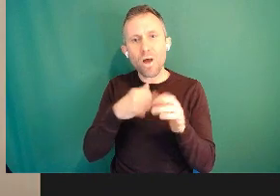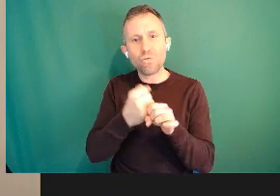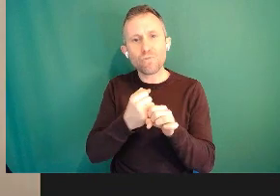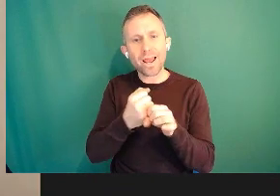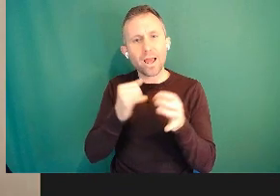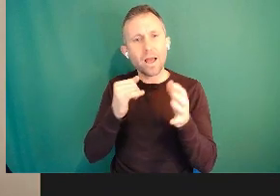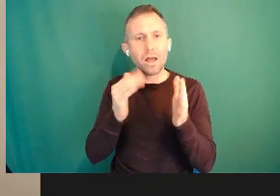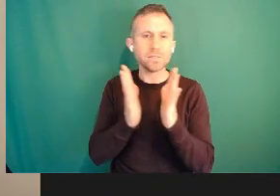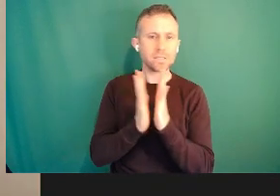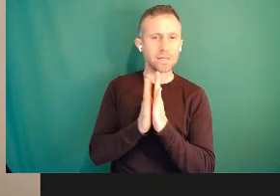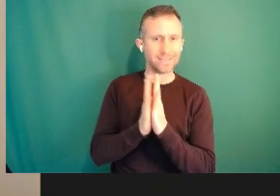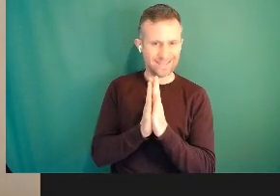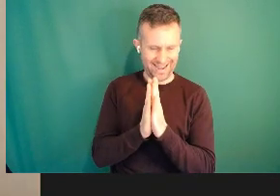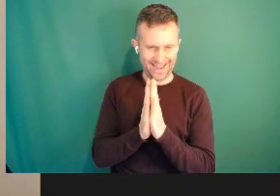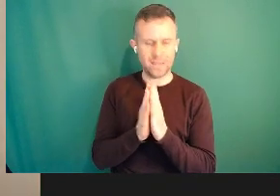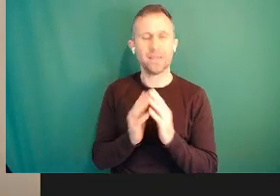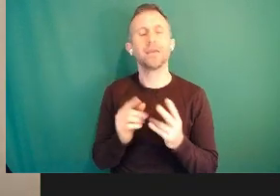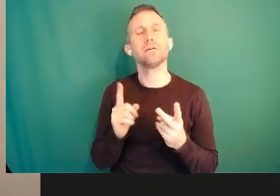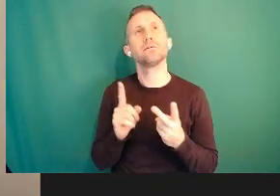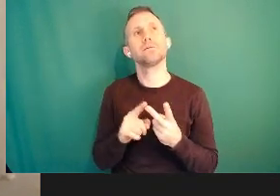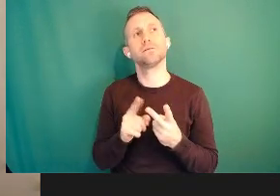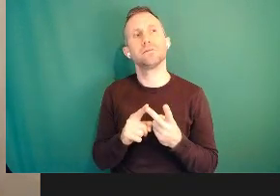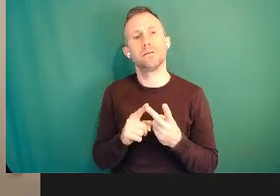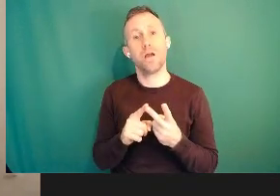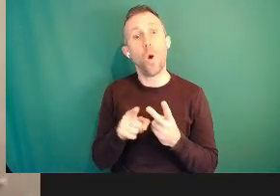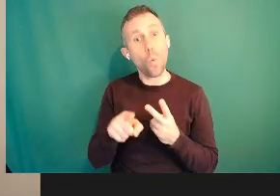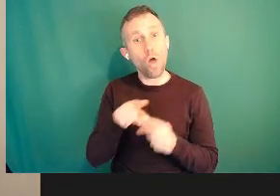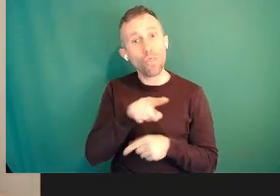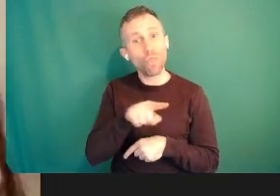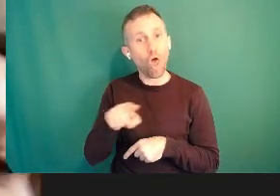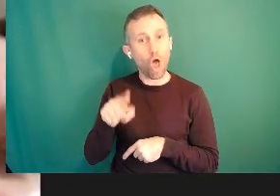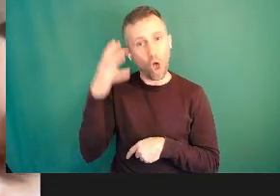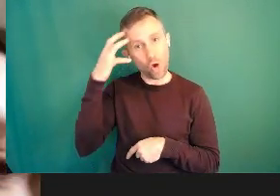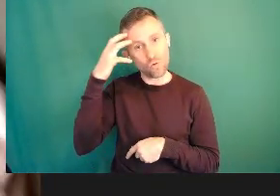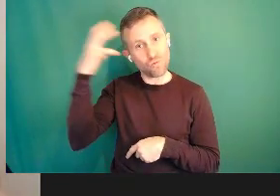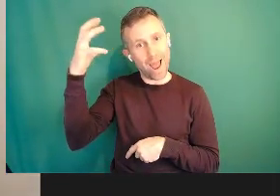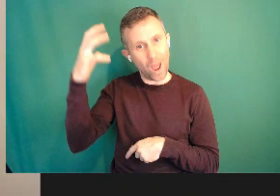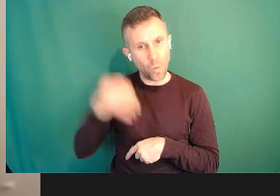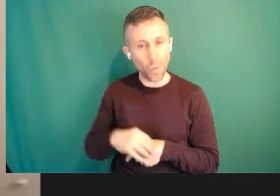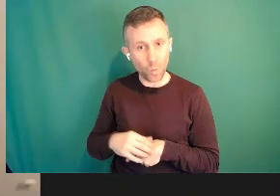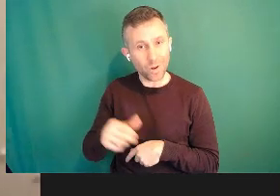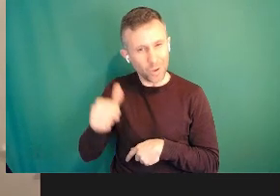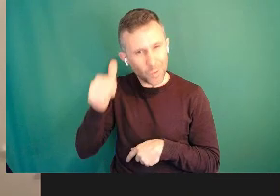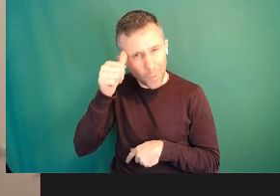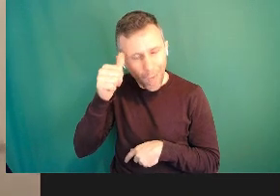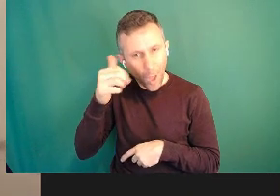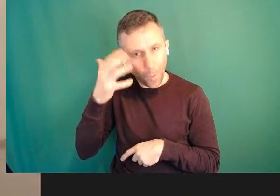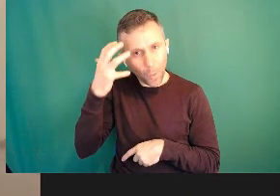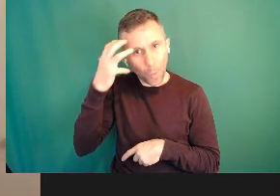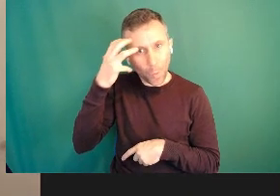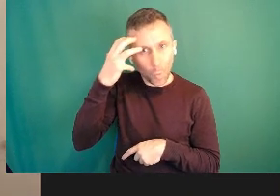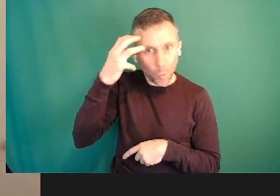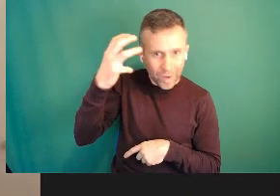Elizabeth and Philip are on their honeymoon, and